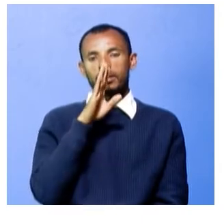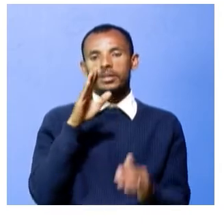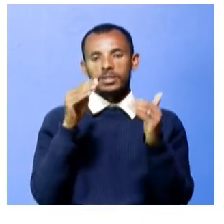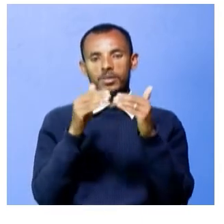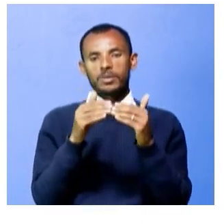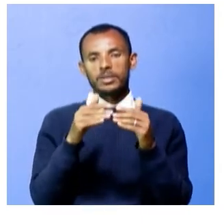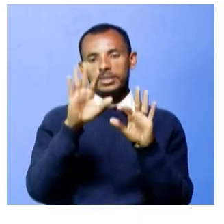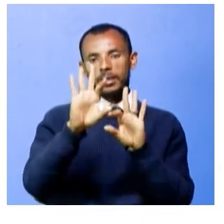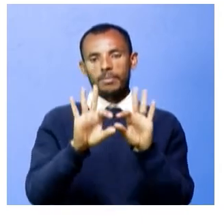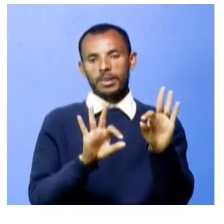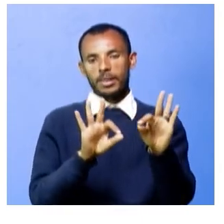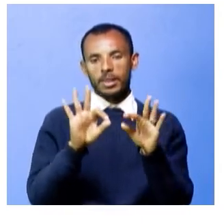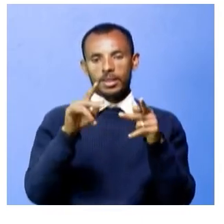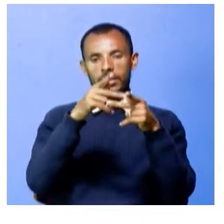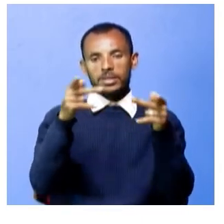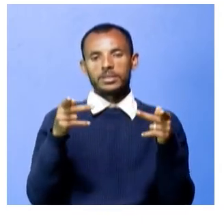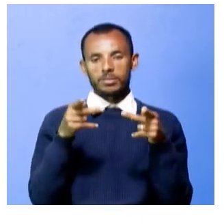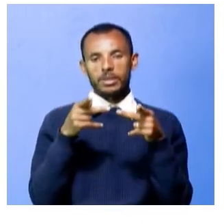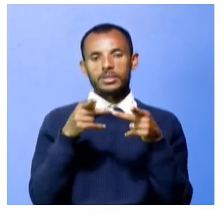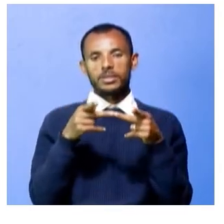a sample space,